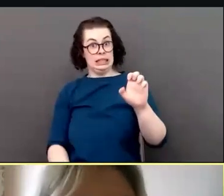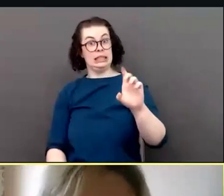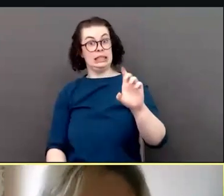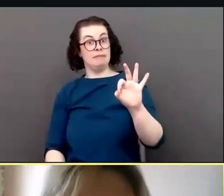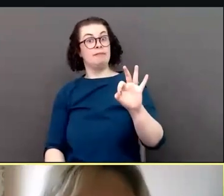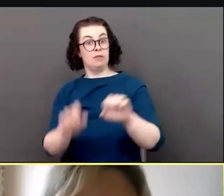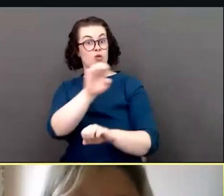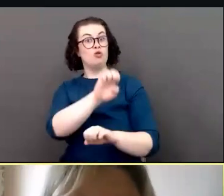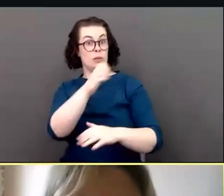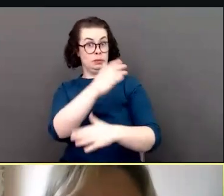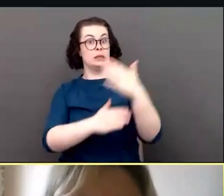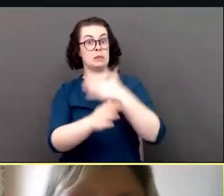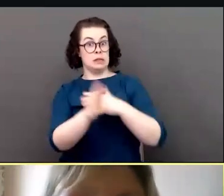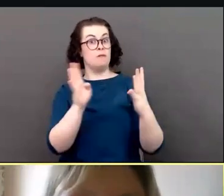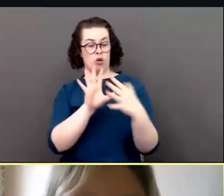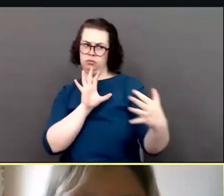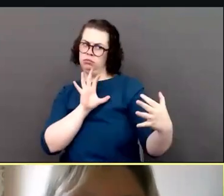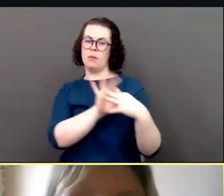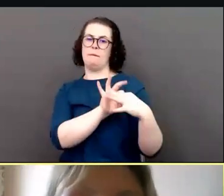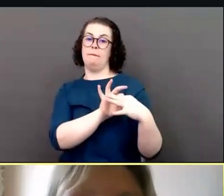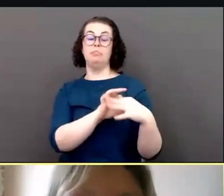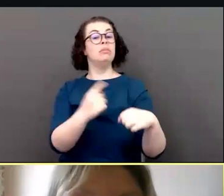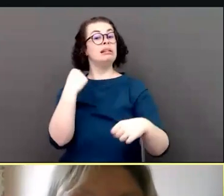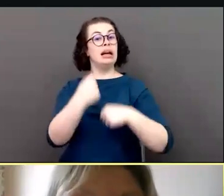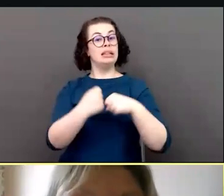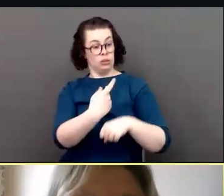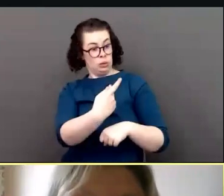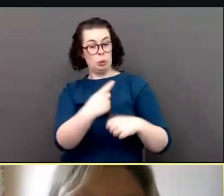Last year, we organized a webinar in order to